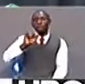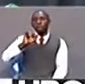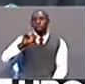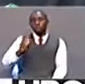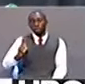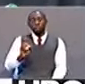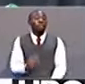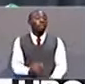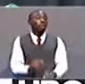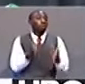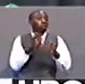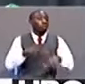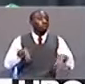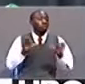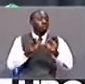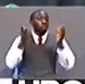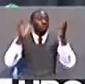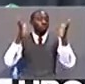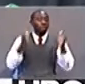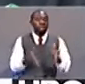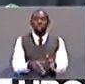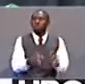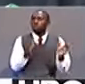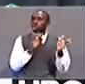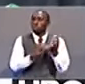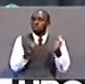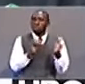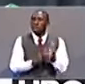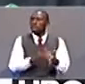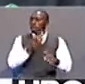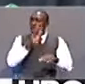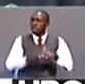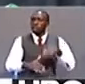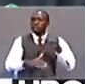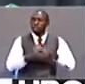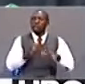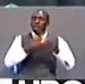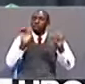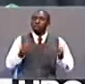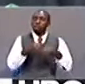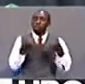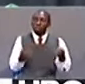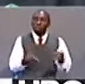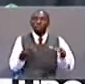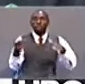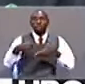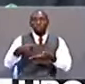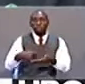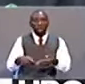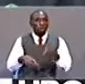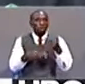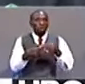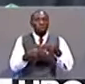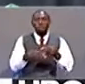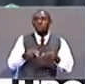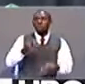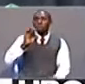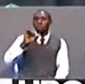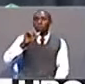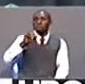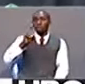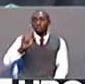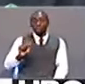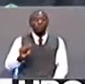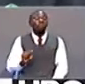to appreciate that there is no document that will be signed for or called FID. The project launch on